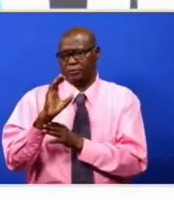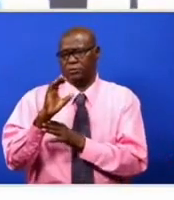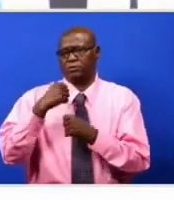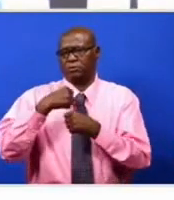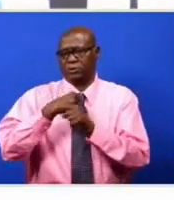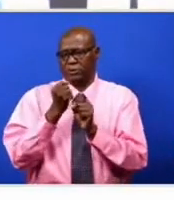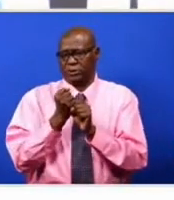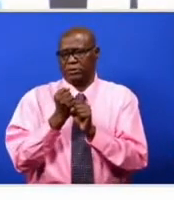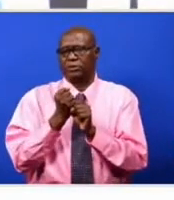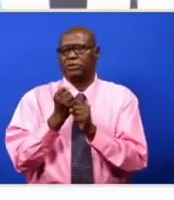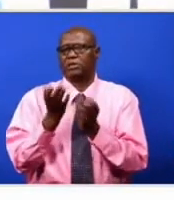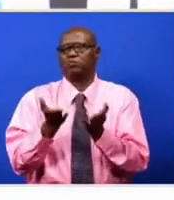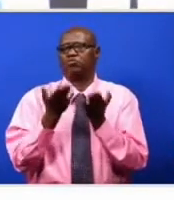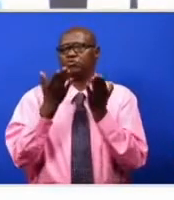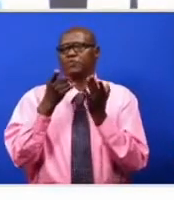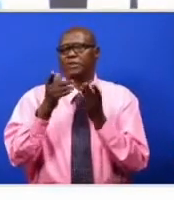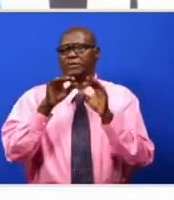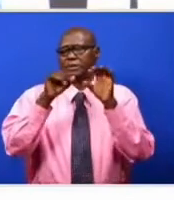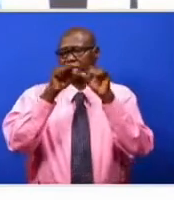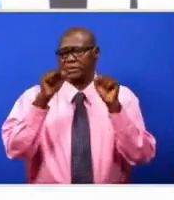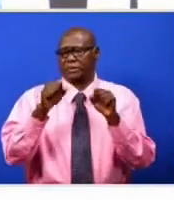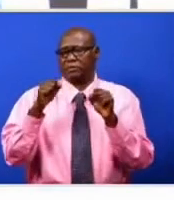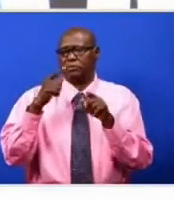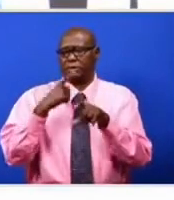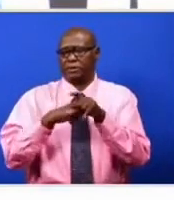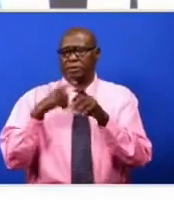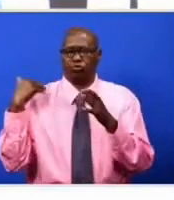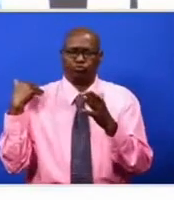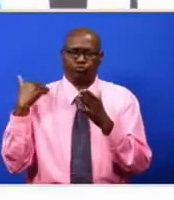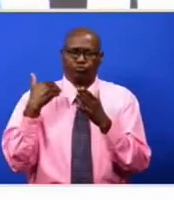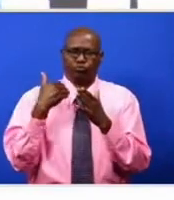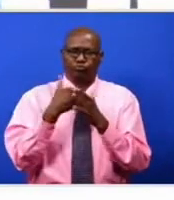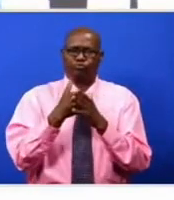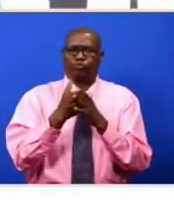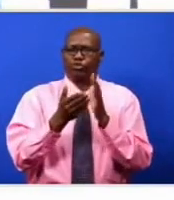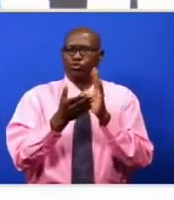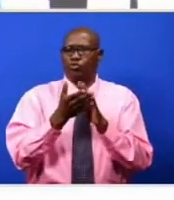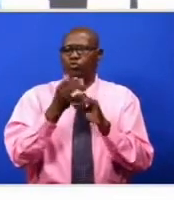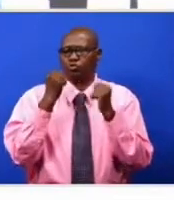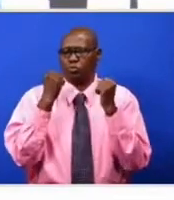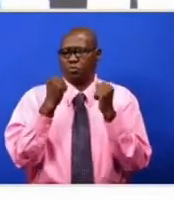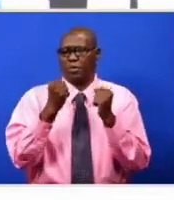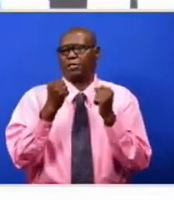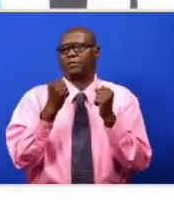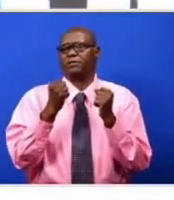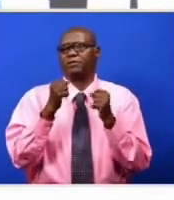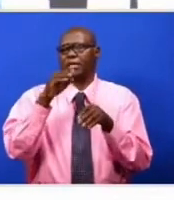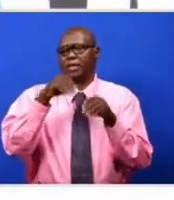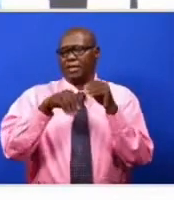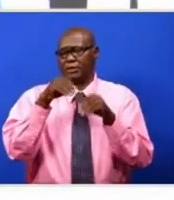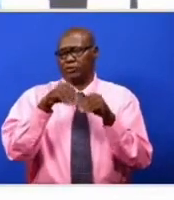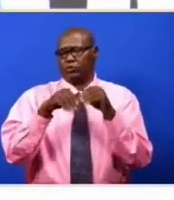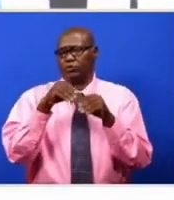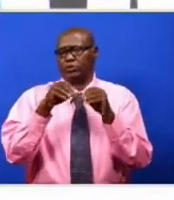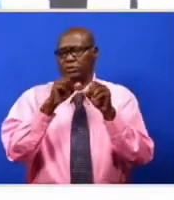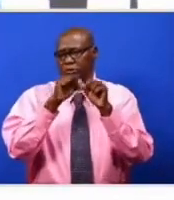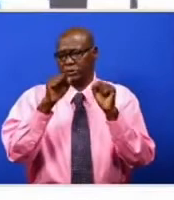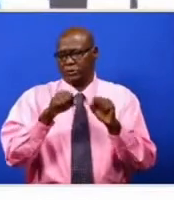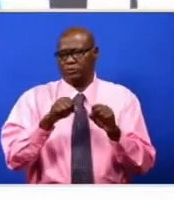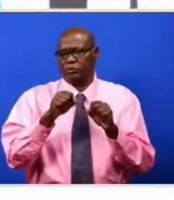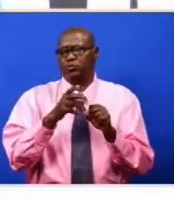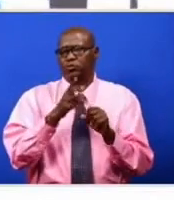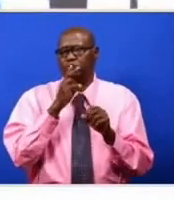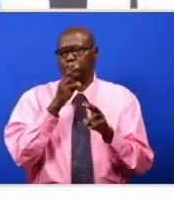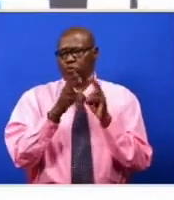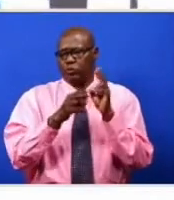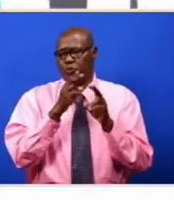and improving its systems over time and creating a robust electoral process in the country. Speaking while releasing the key findings on the 2022